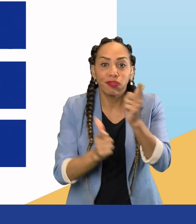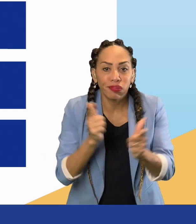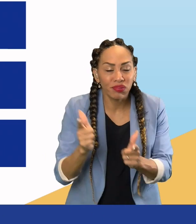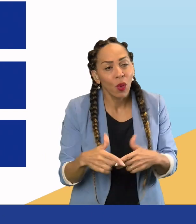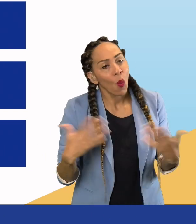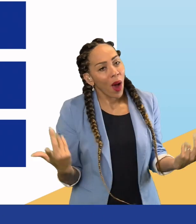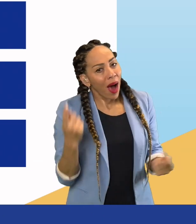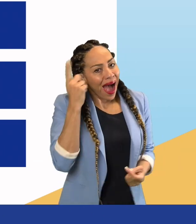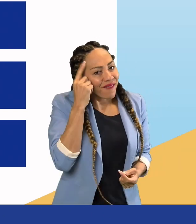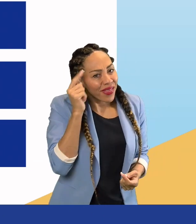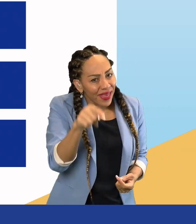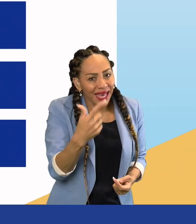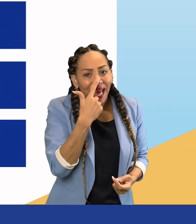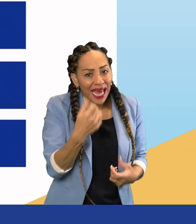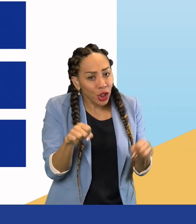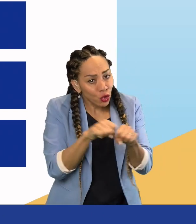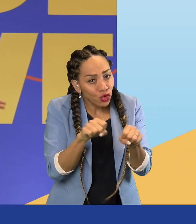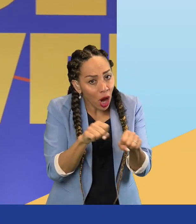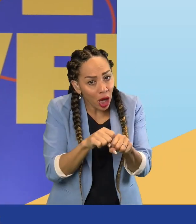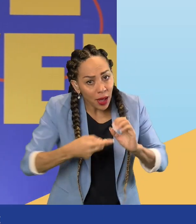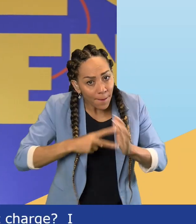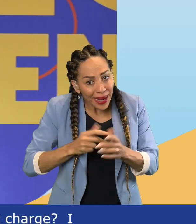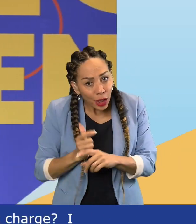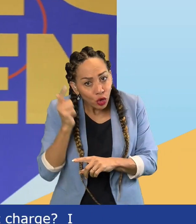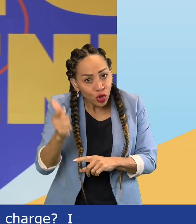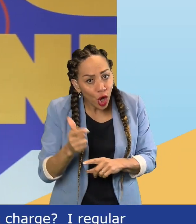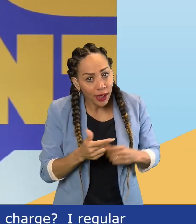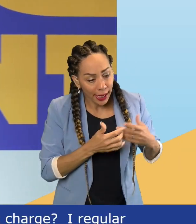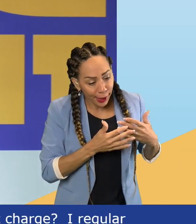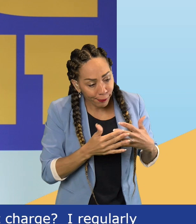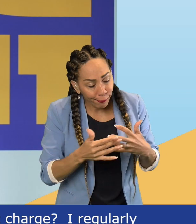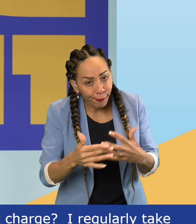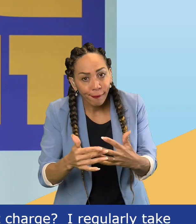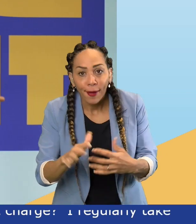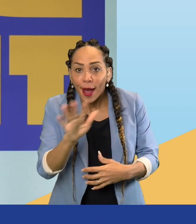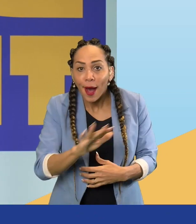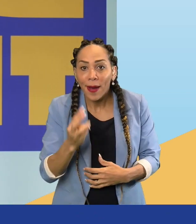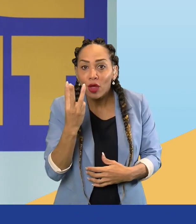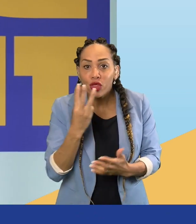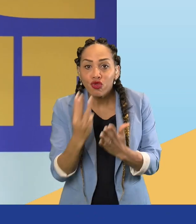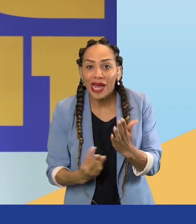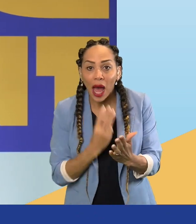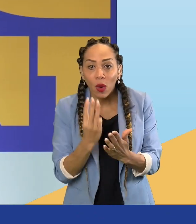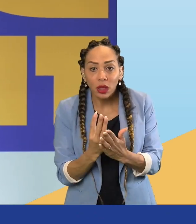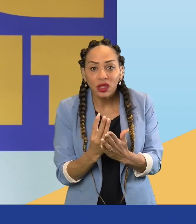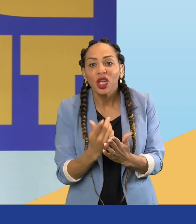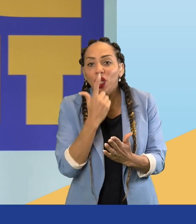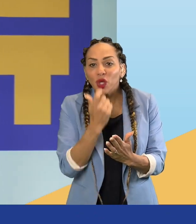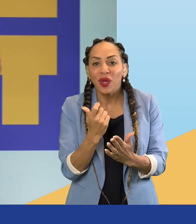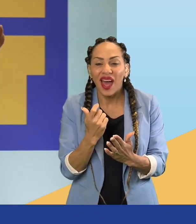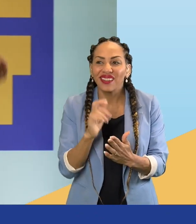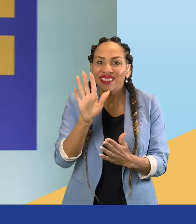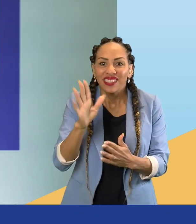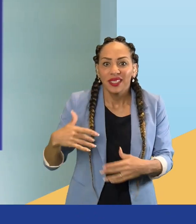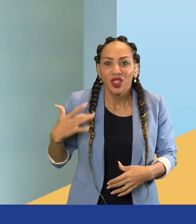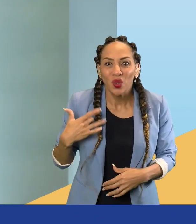journeys. And actually, after around 3 hours, about 180, 200 miles, I'm ready for a stop. I need a coffee, I need the loo.